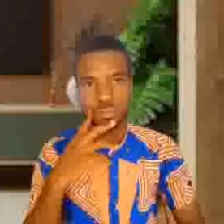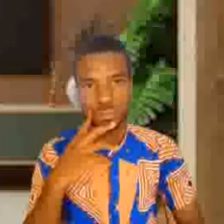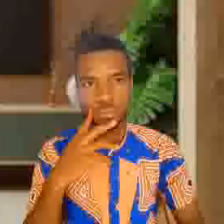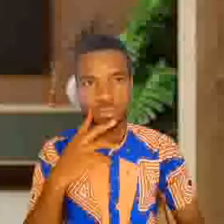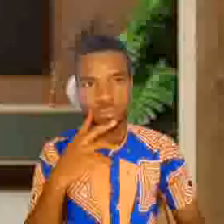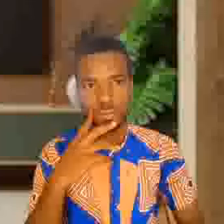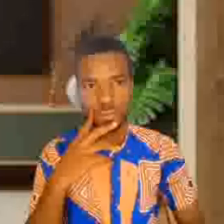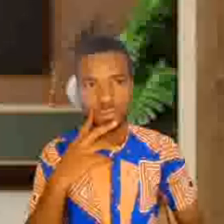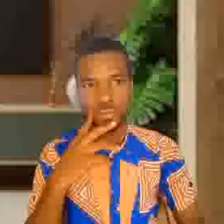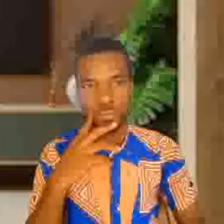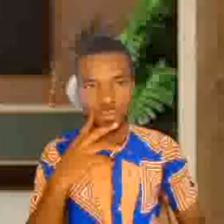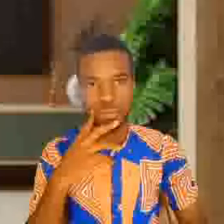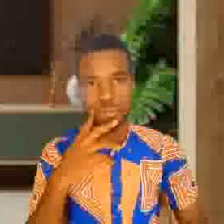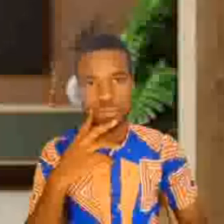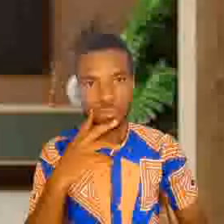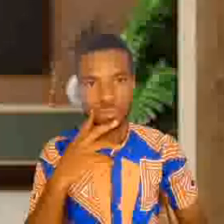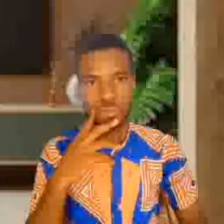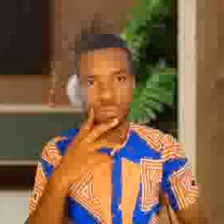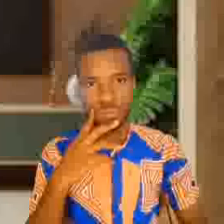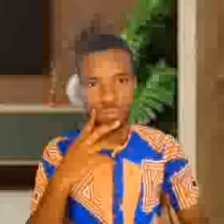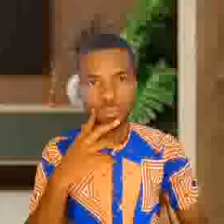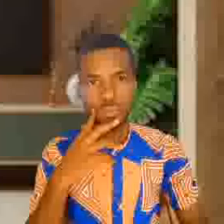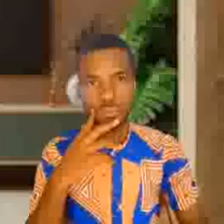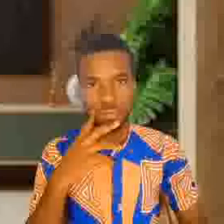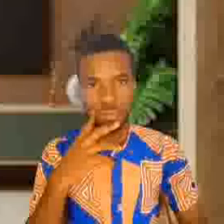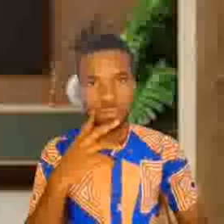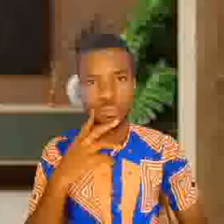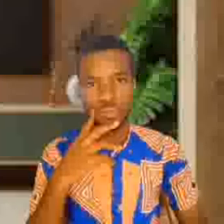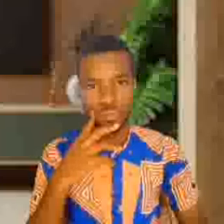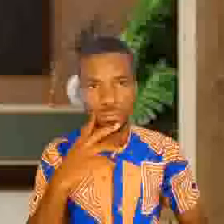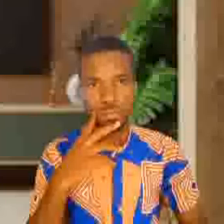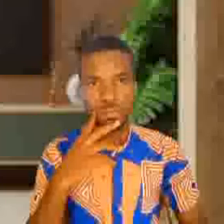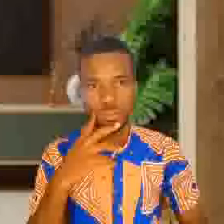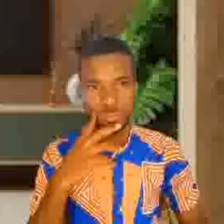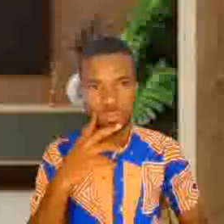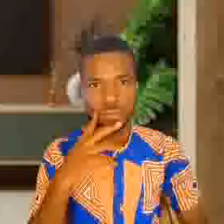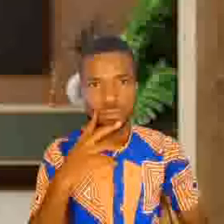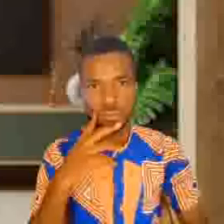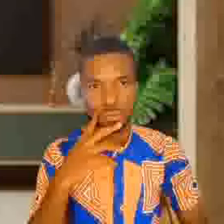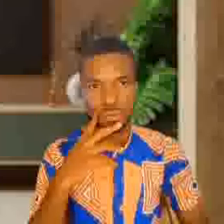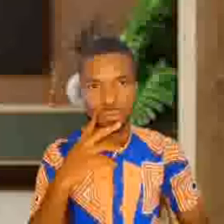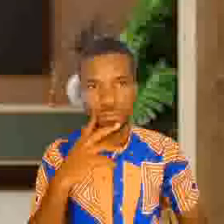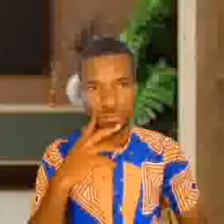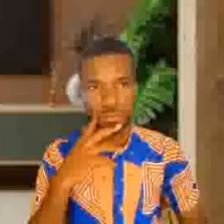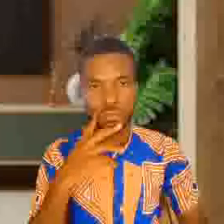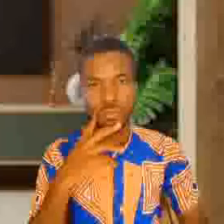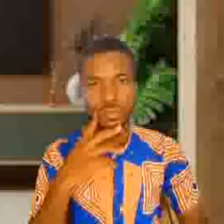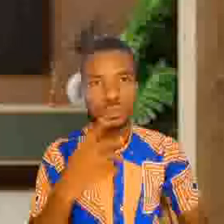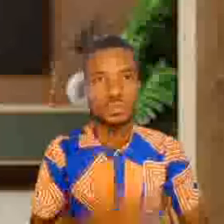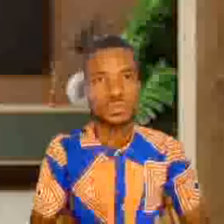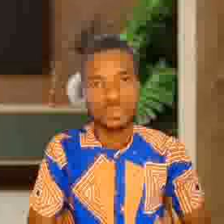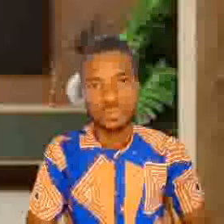So I was praying for January, prayed February, prayed March, prayed April, prayed May,